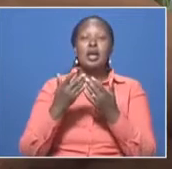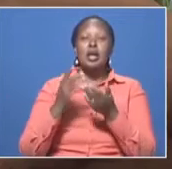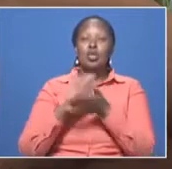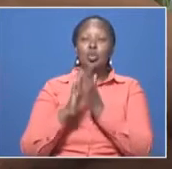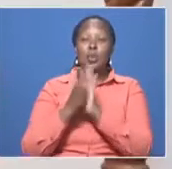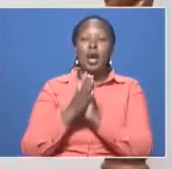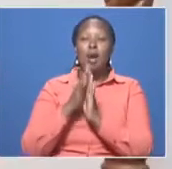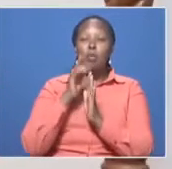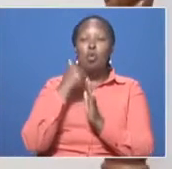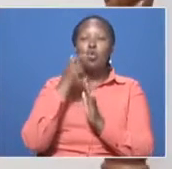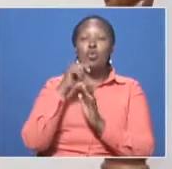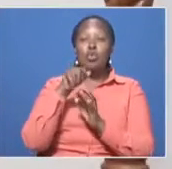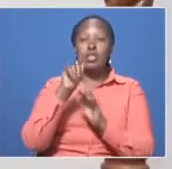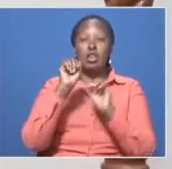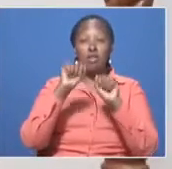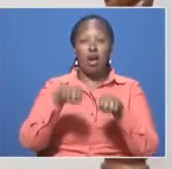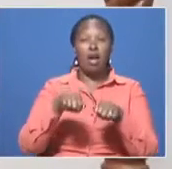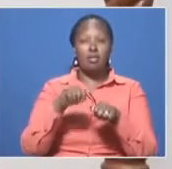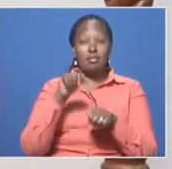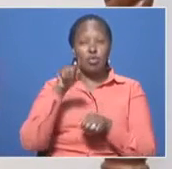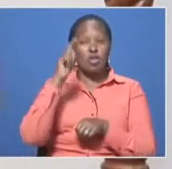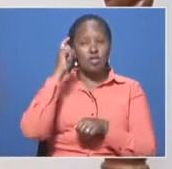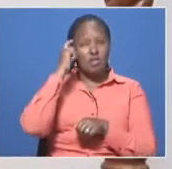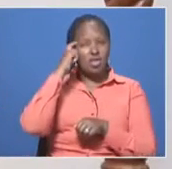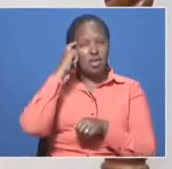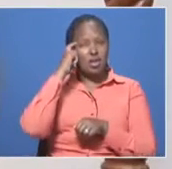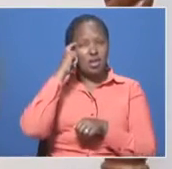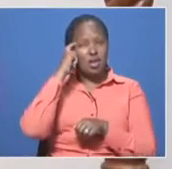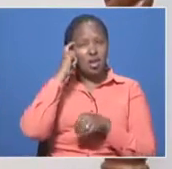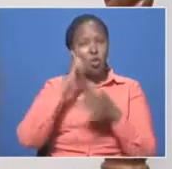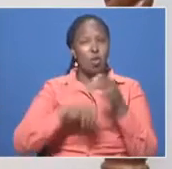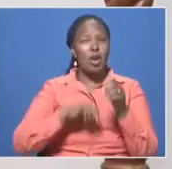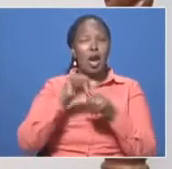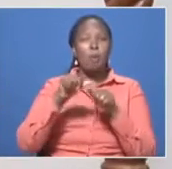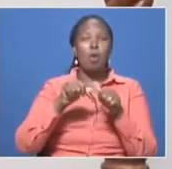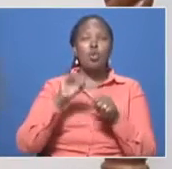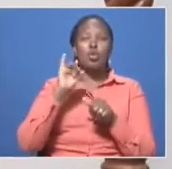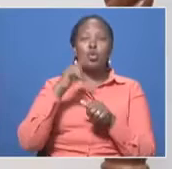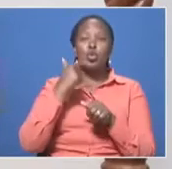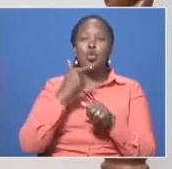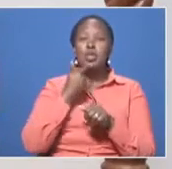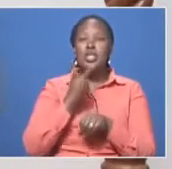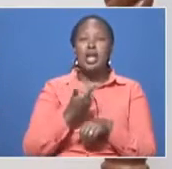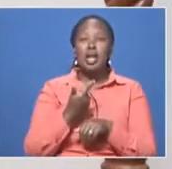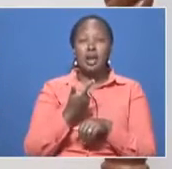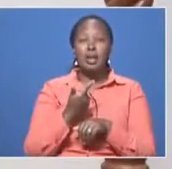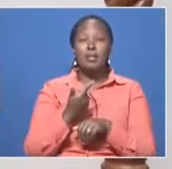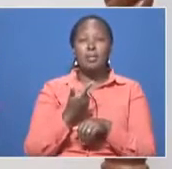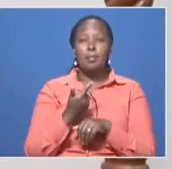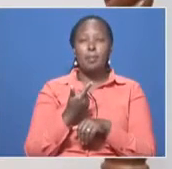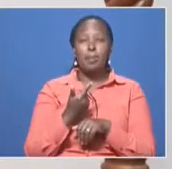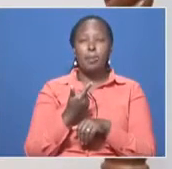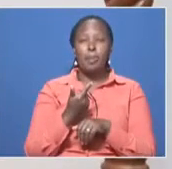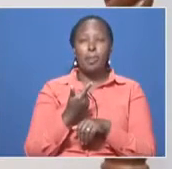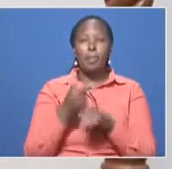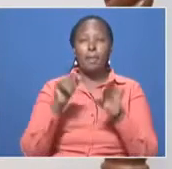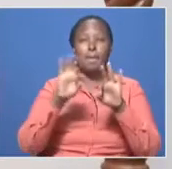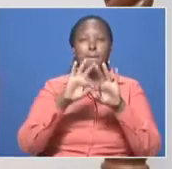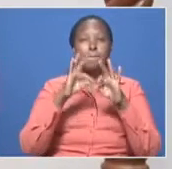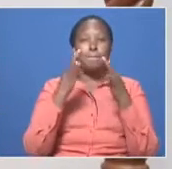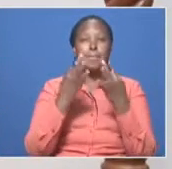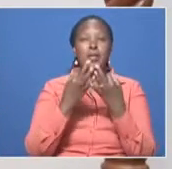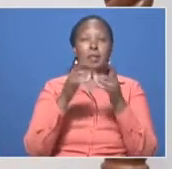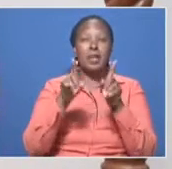be. What do you think about those who say that families